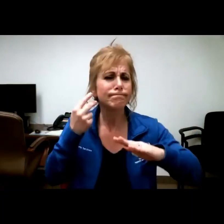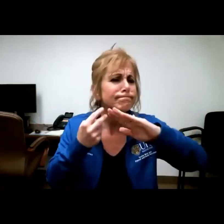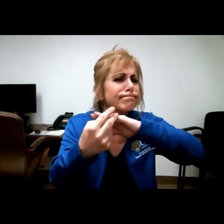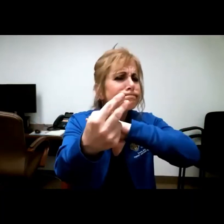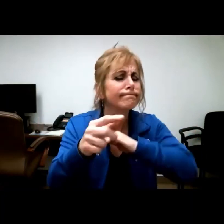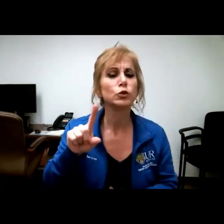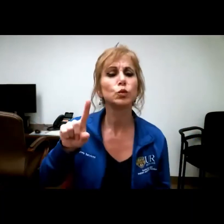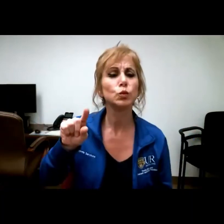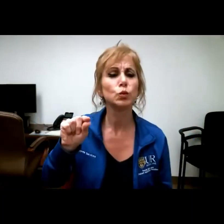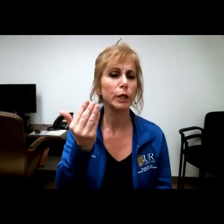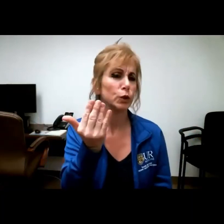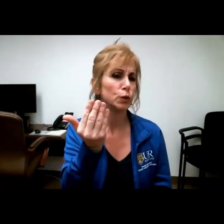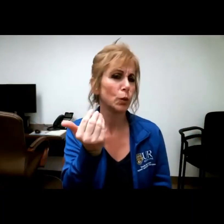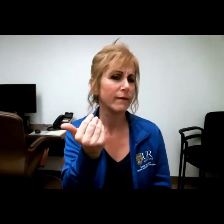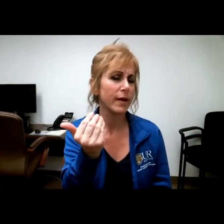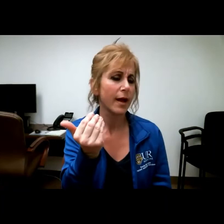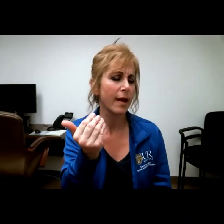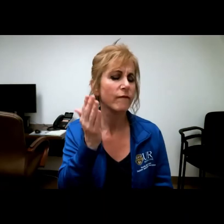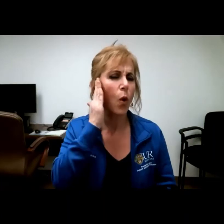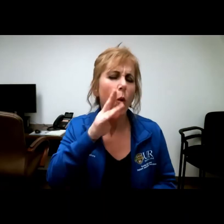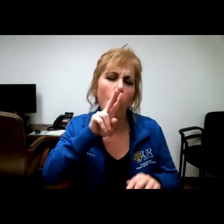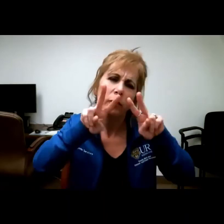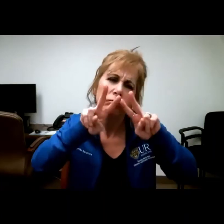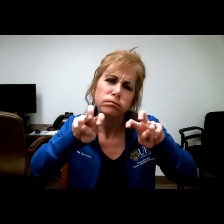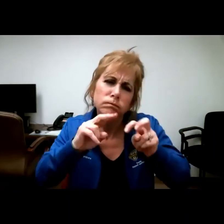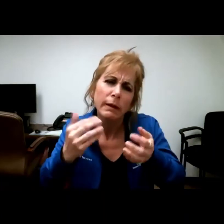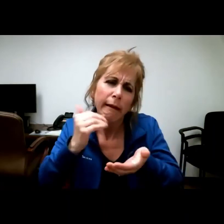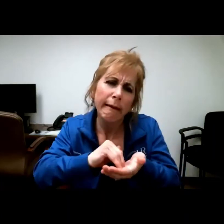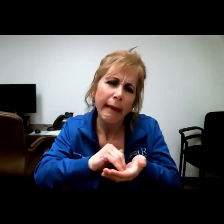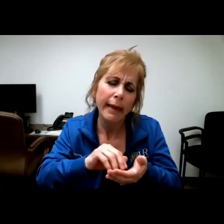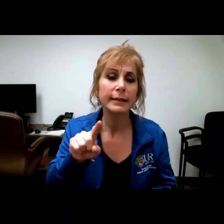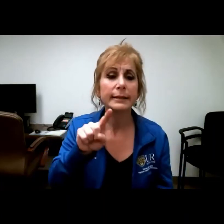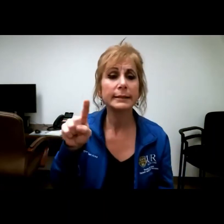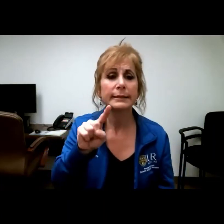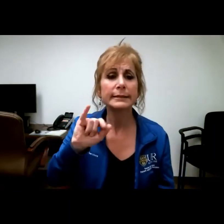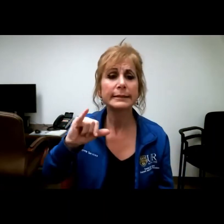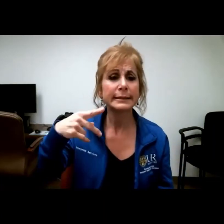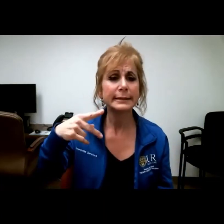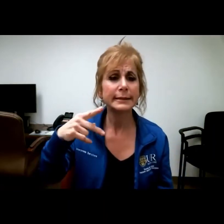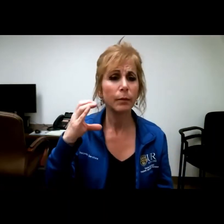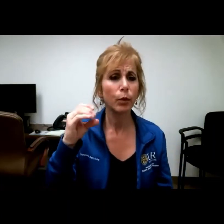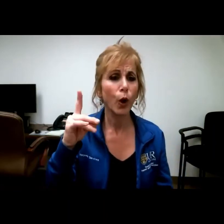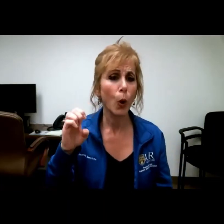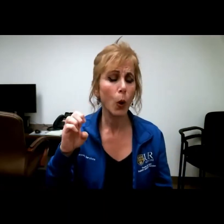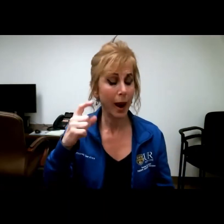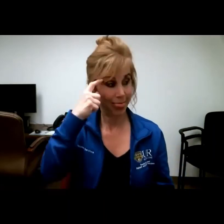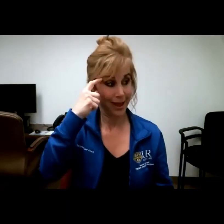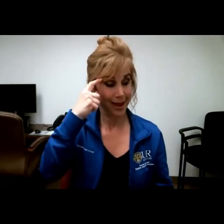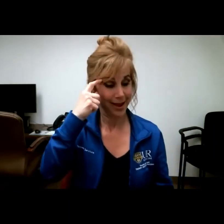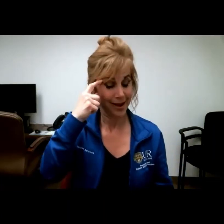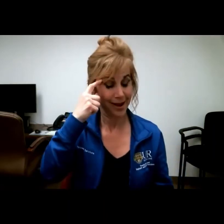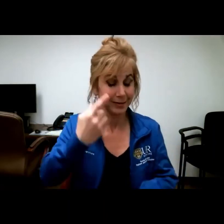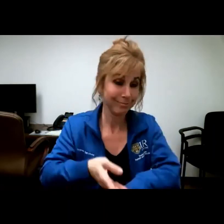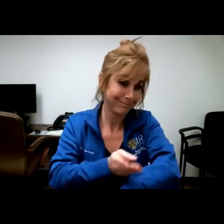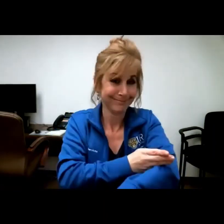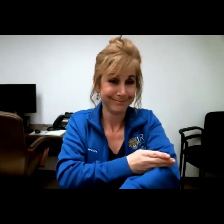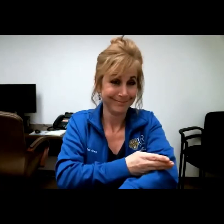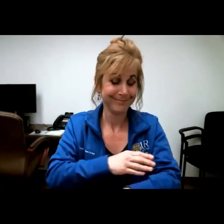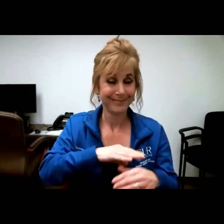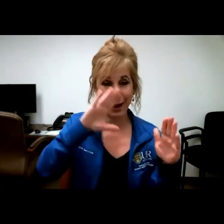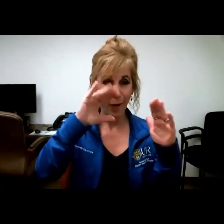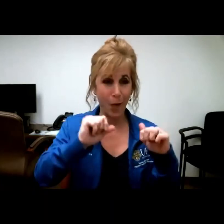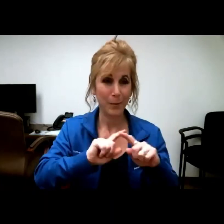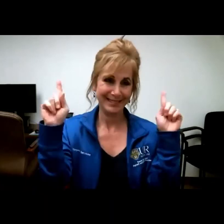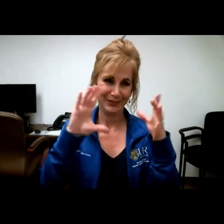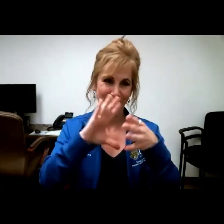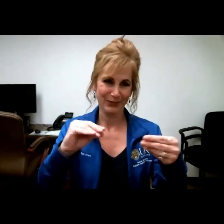again, it will finally tell a different story about cancer in our community. I'll stop there, and I can't wait to talk to you